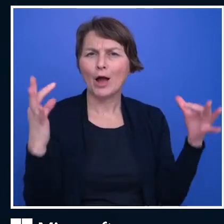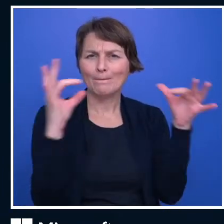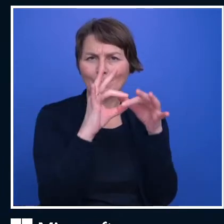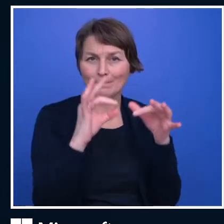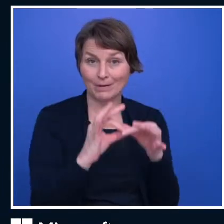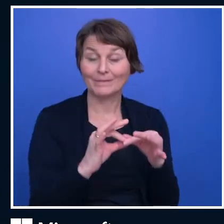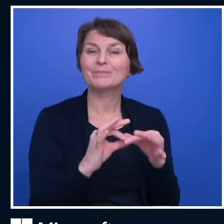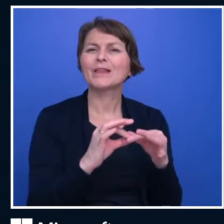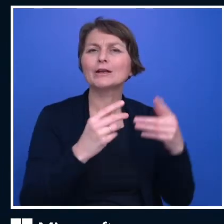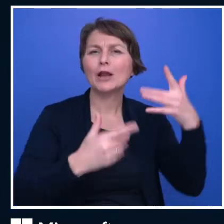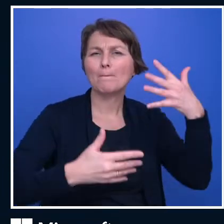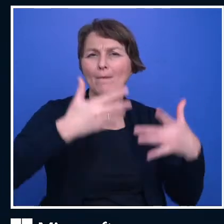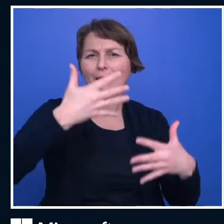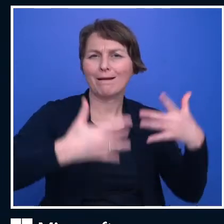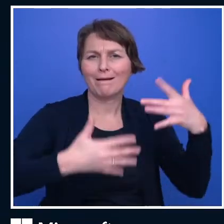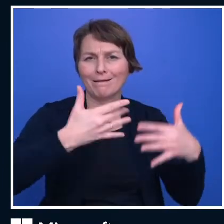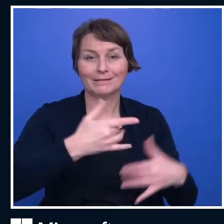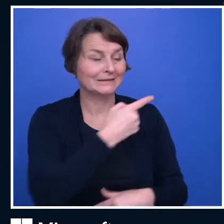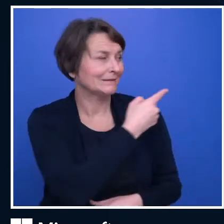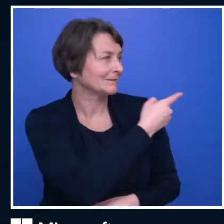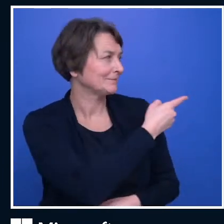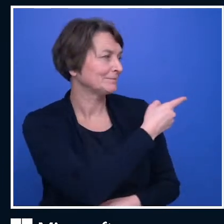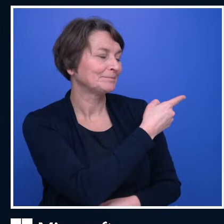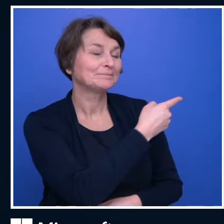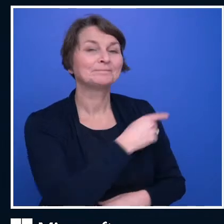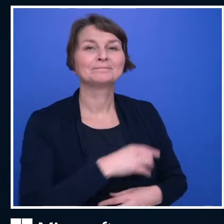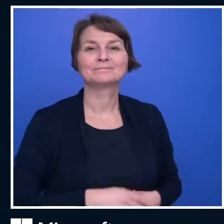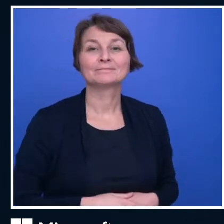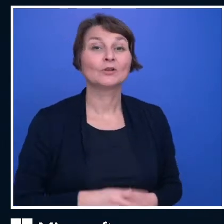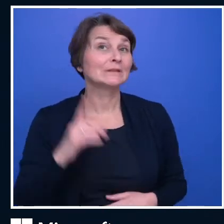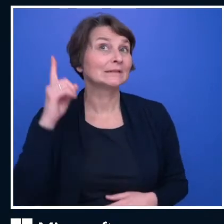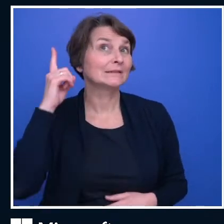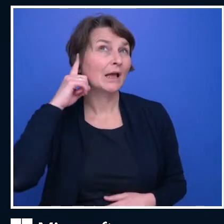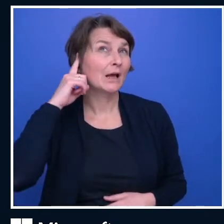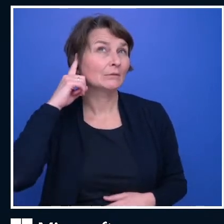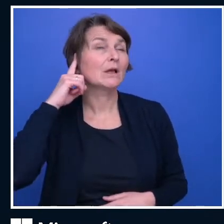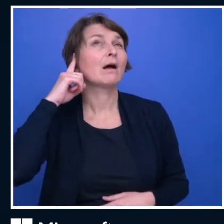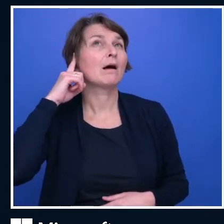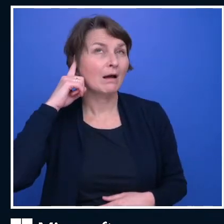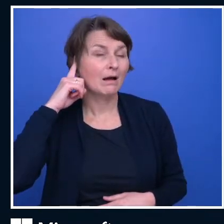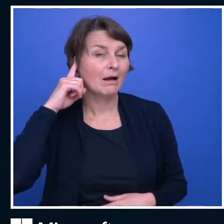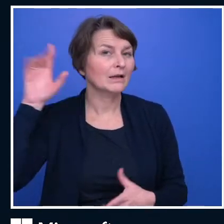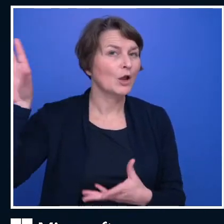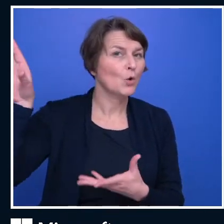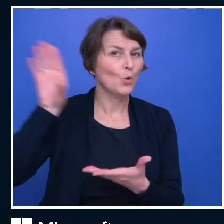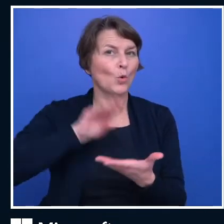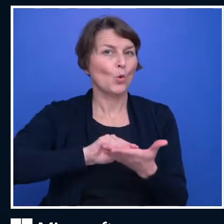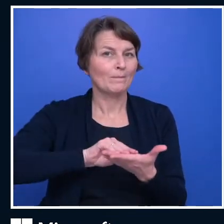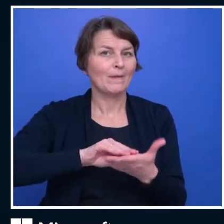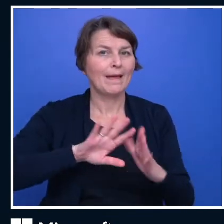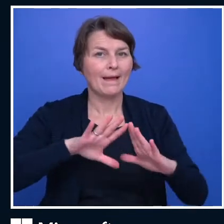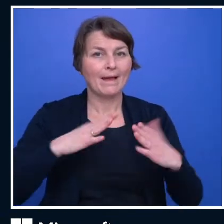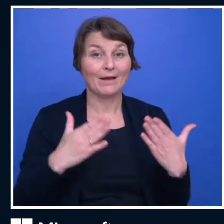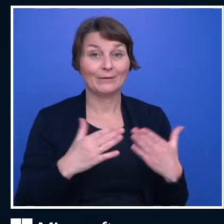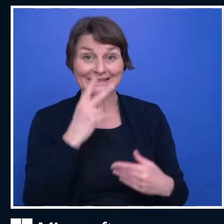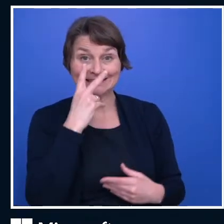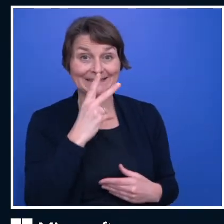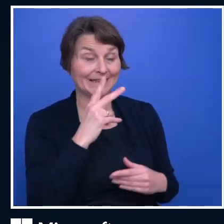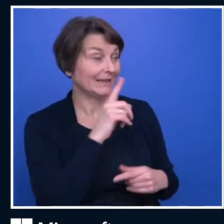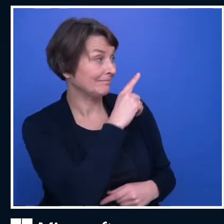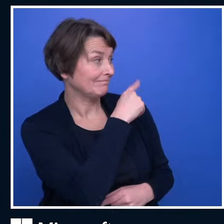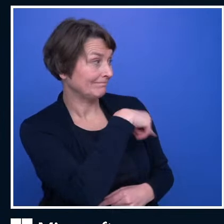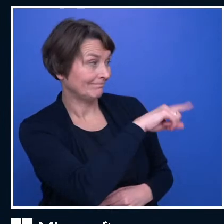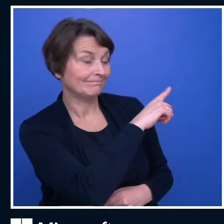which capture the texture of the sounds. Yeah. So if you see this map is